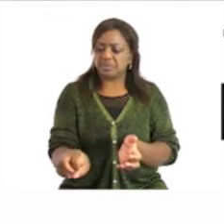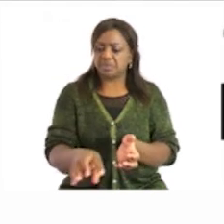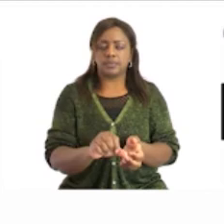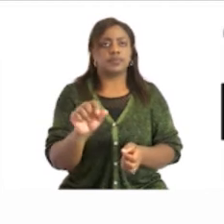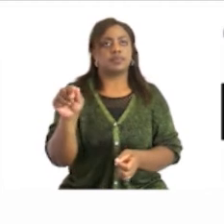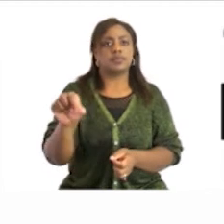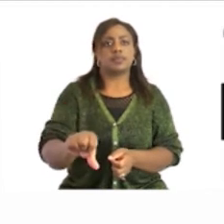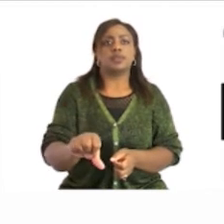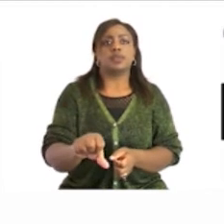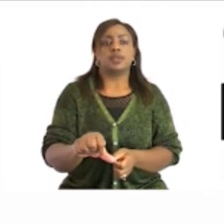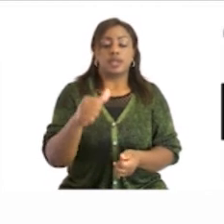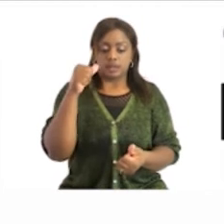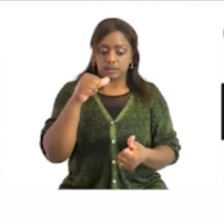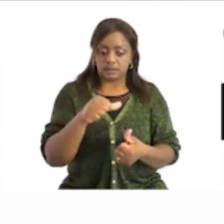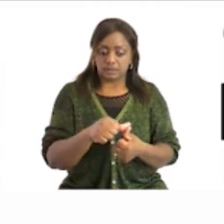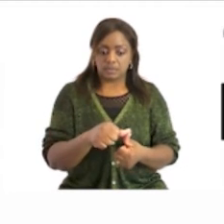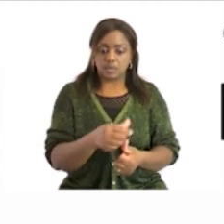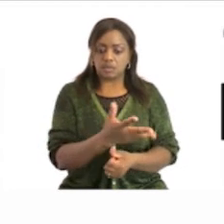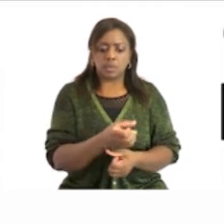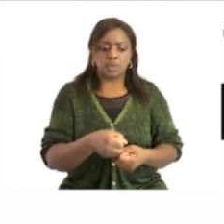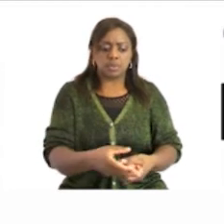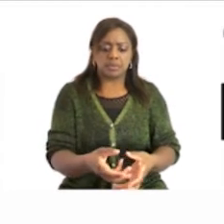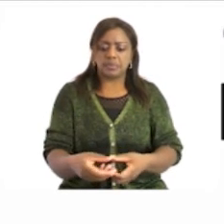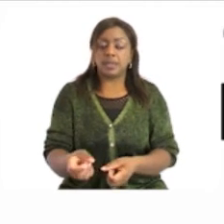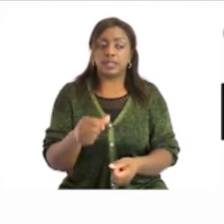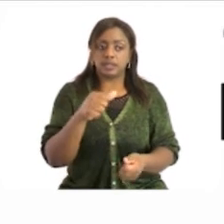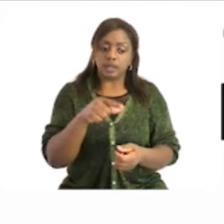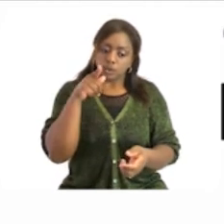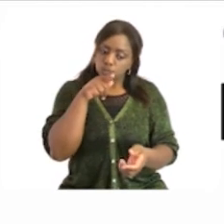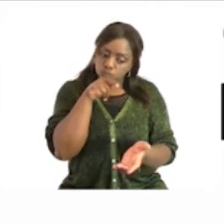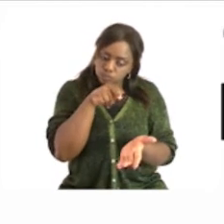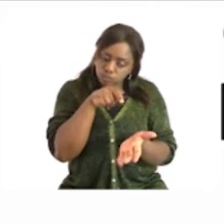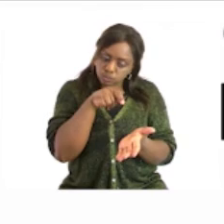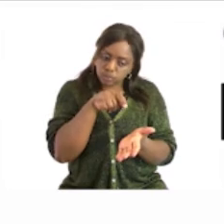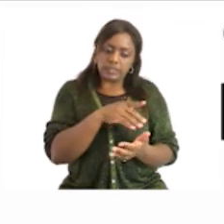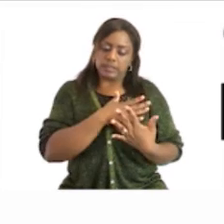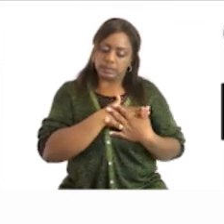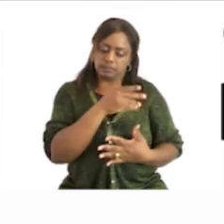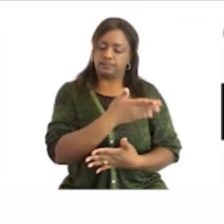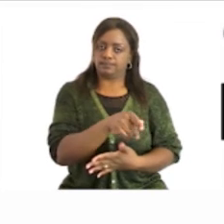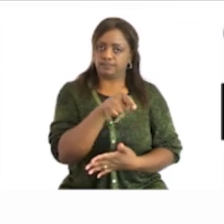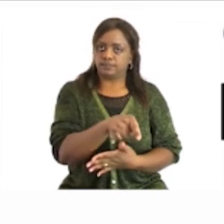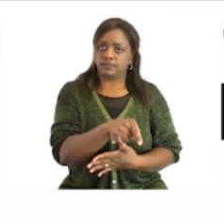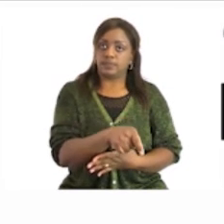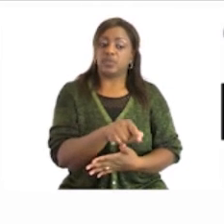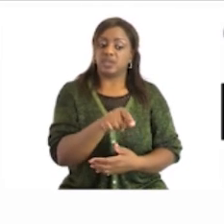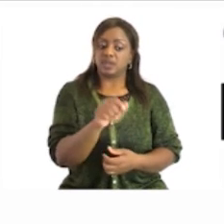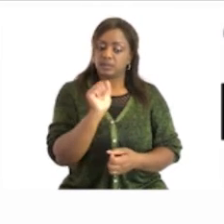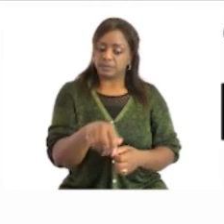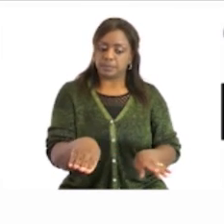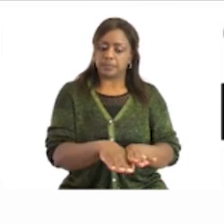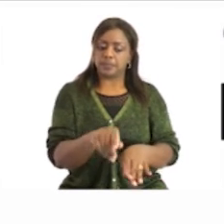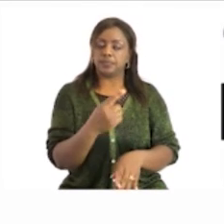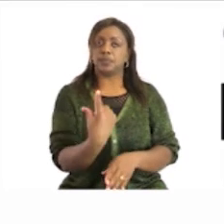that mosquitoes breed in standing water that collects in rubbish dumps. Okay, and in malaria